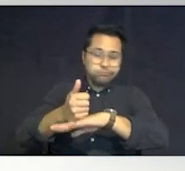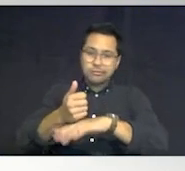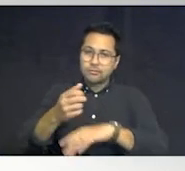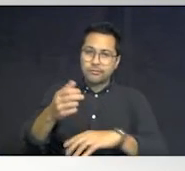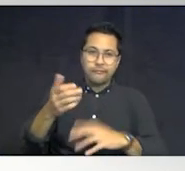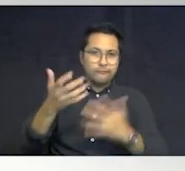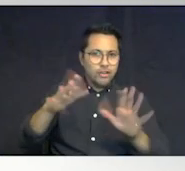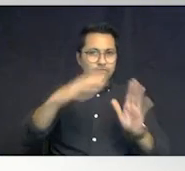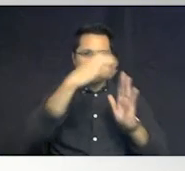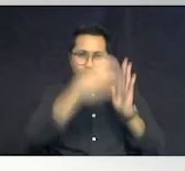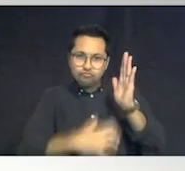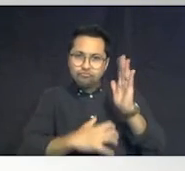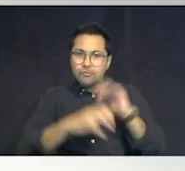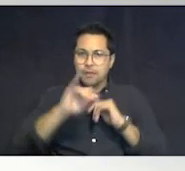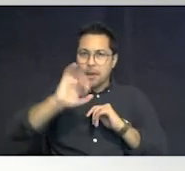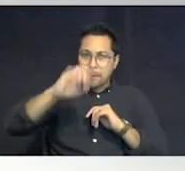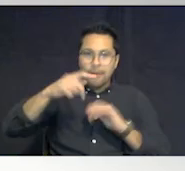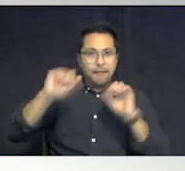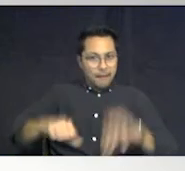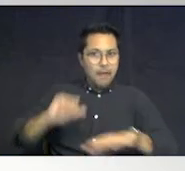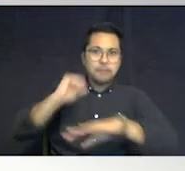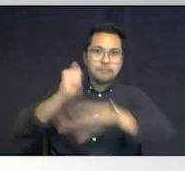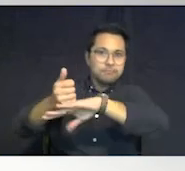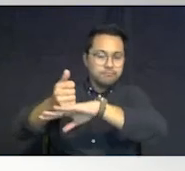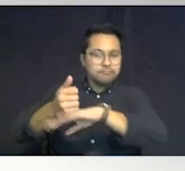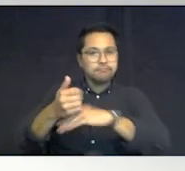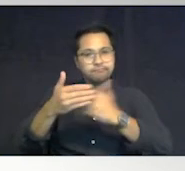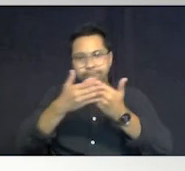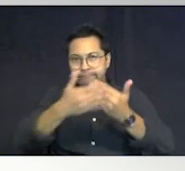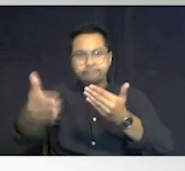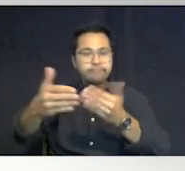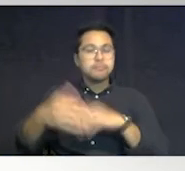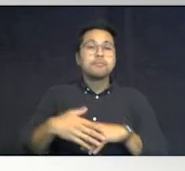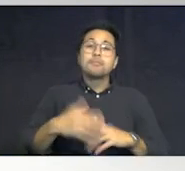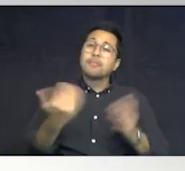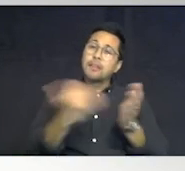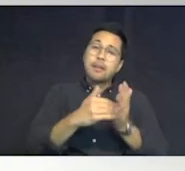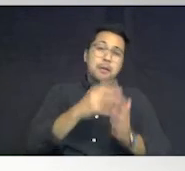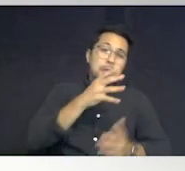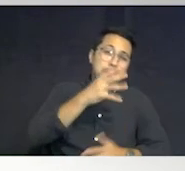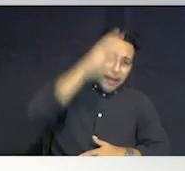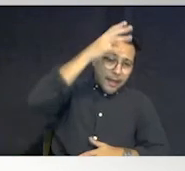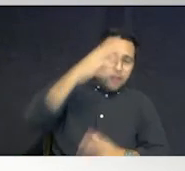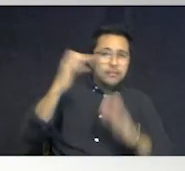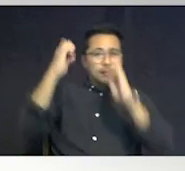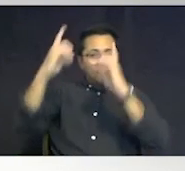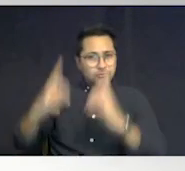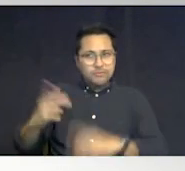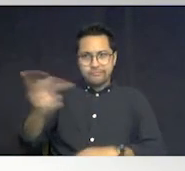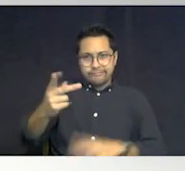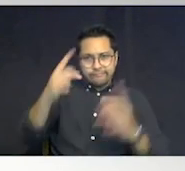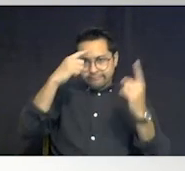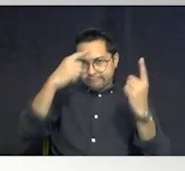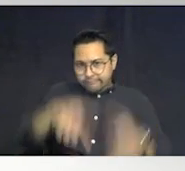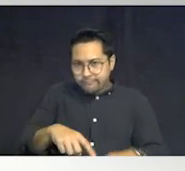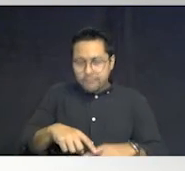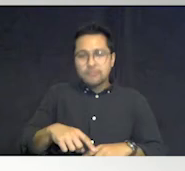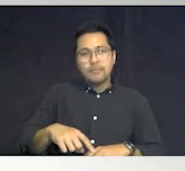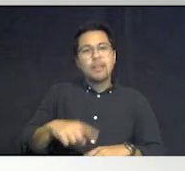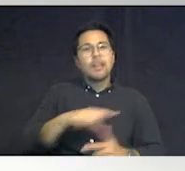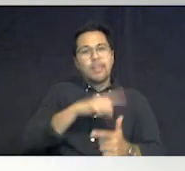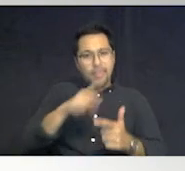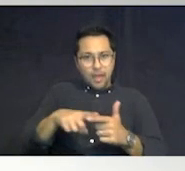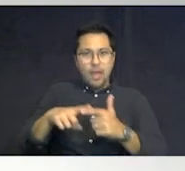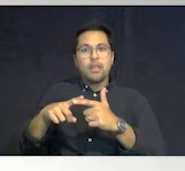developed. When it comes to mediation, again, it's parents and educators who decide the terms of that agreement and how quickly that mediation